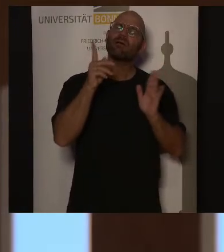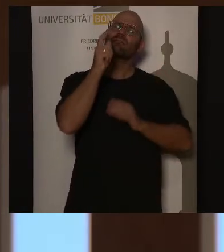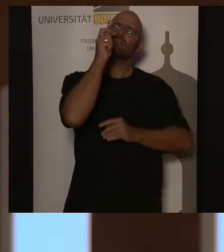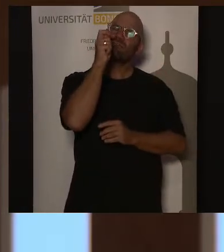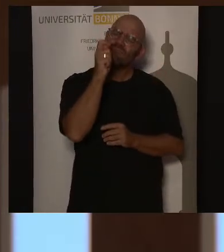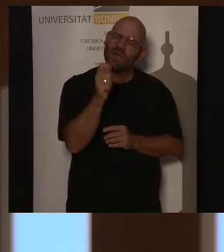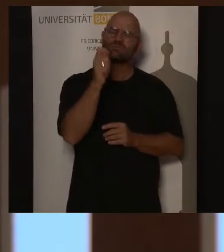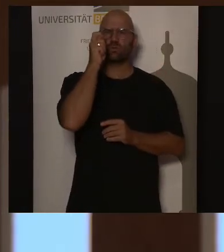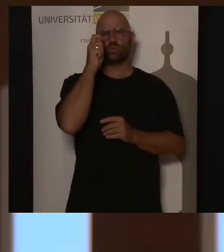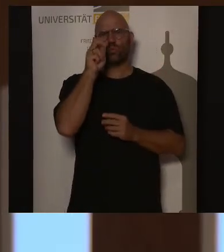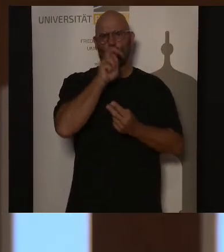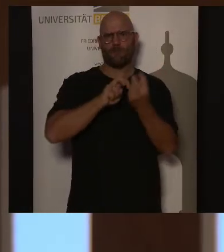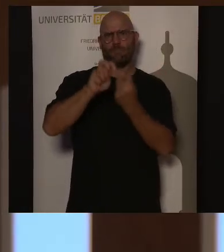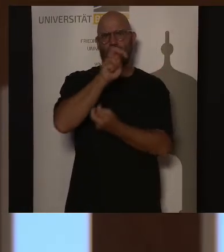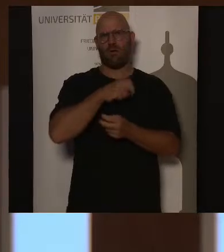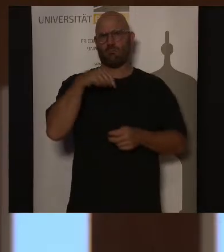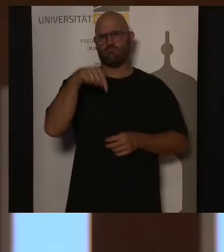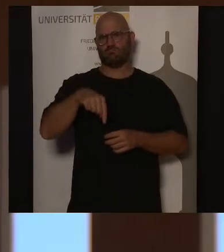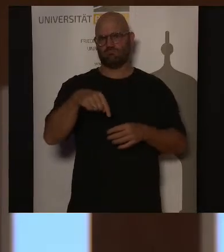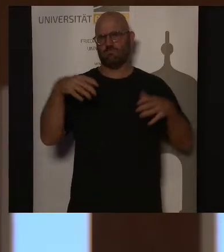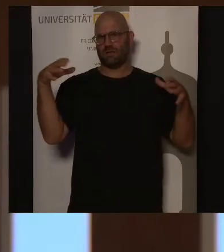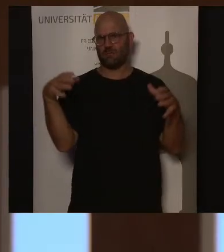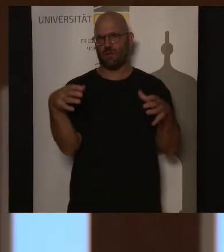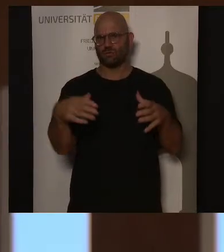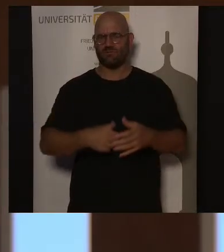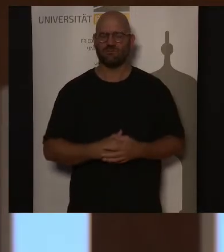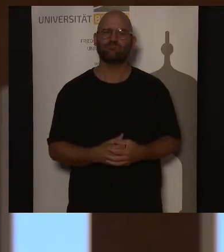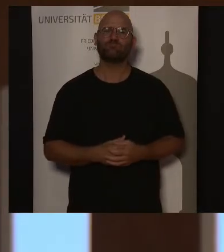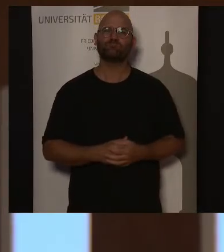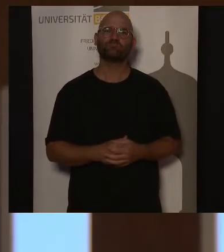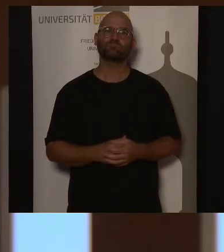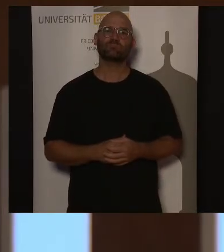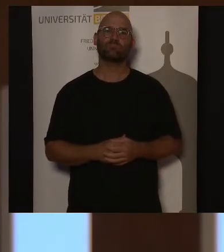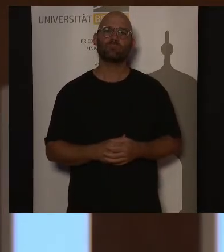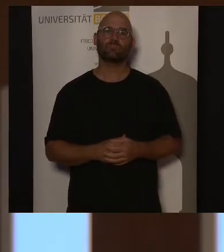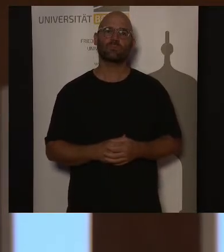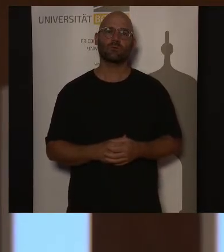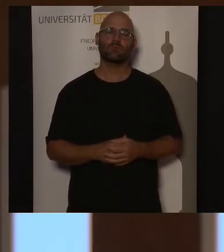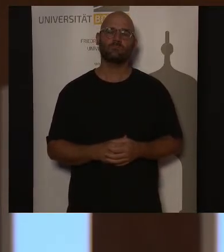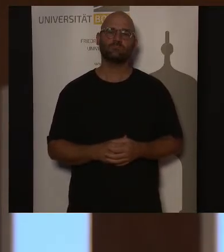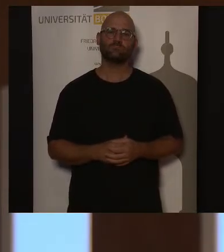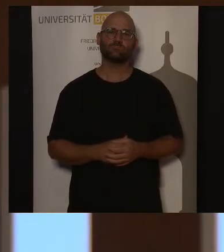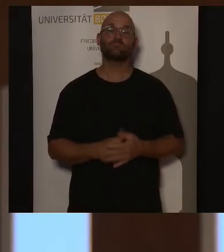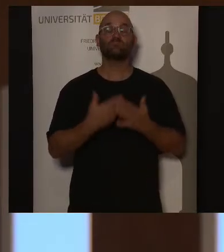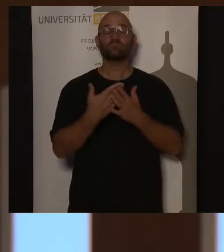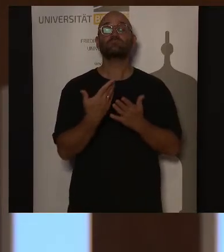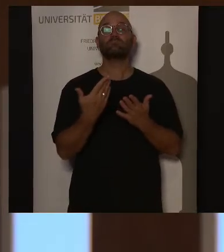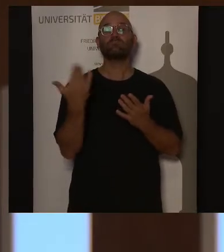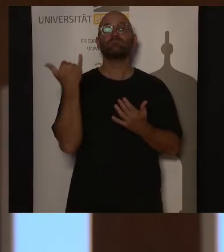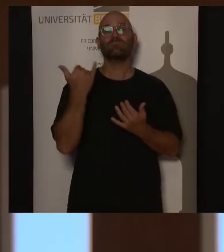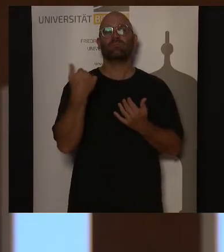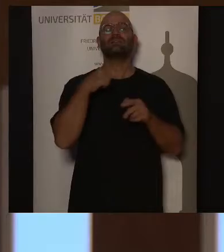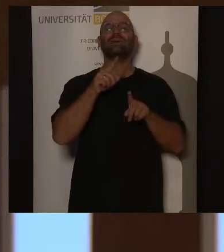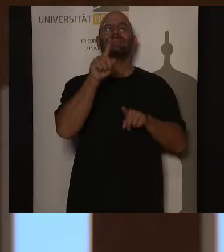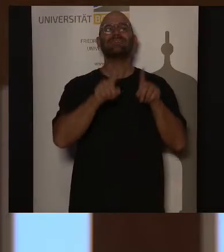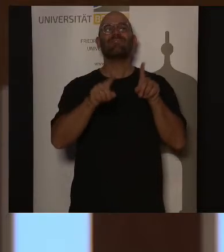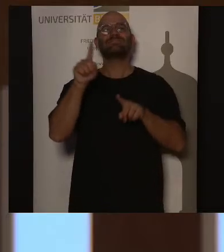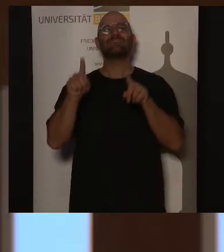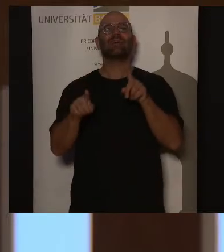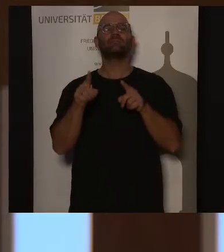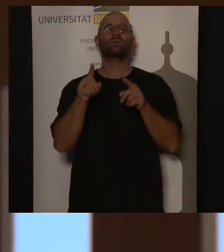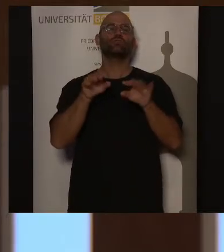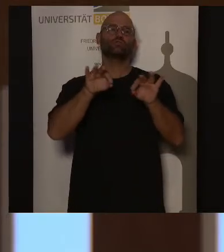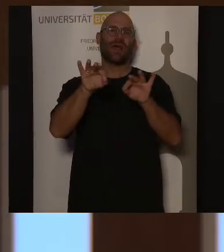in doing so, we stress a respectful coexistence among all of us. We've